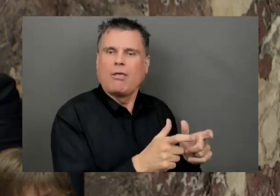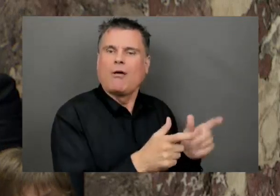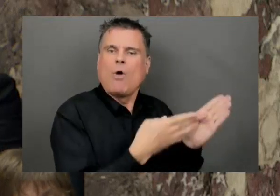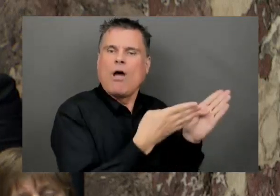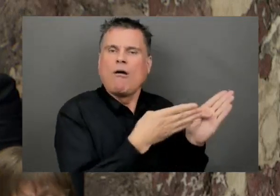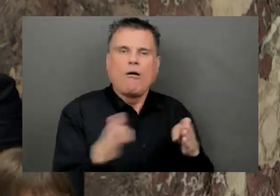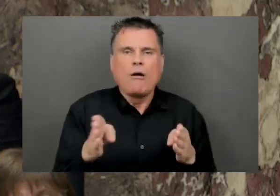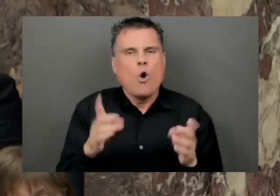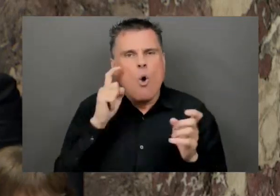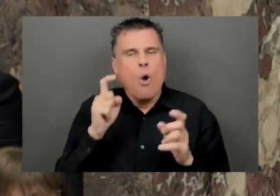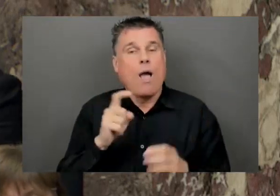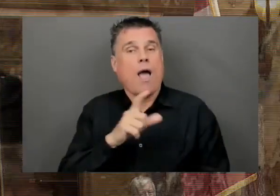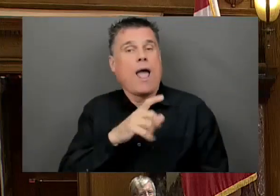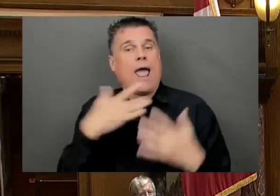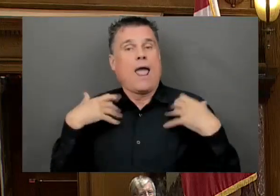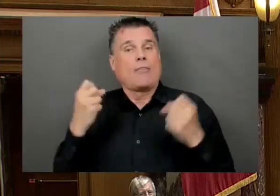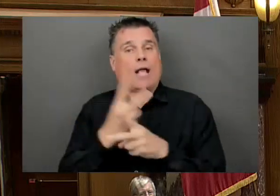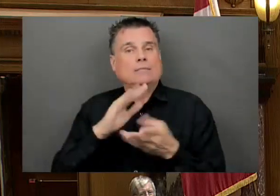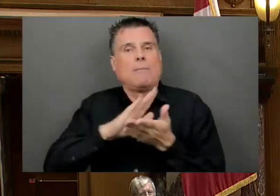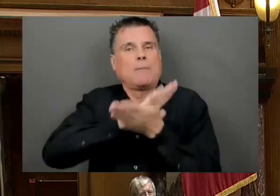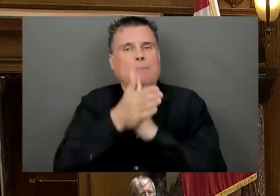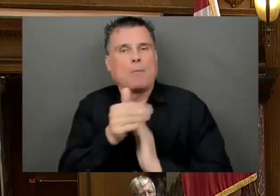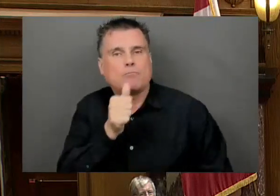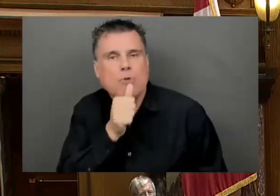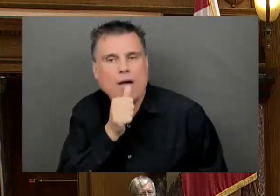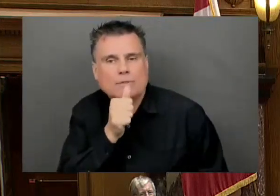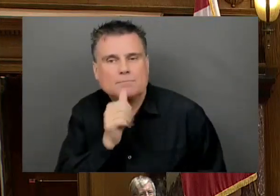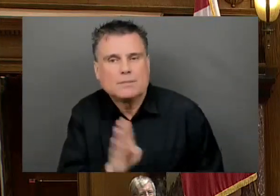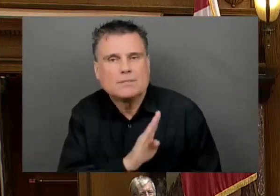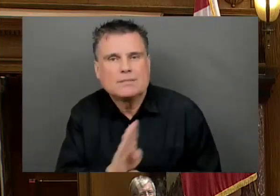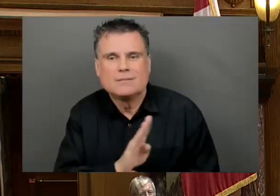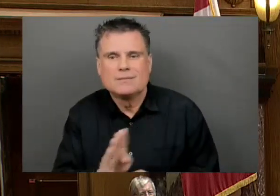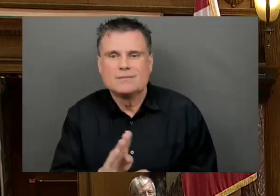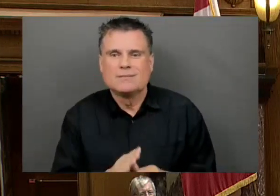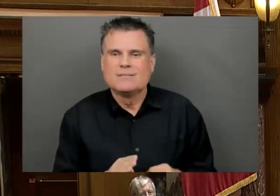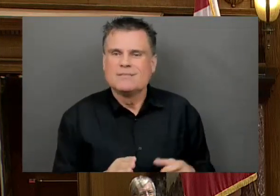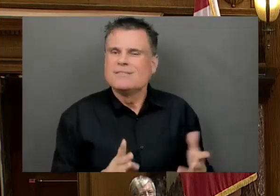continue to do so. The bell ends the question period.